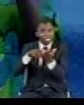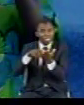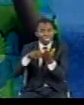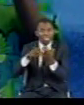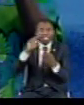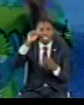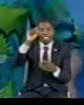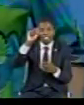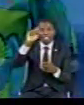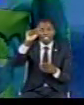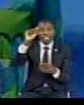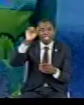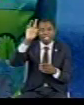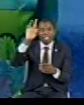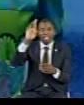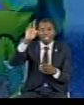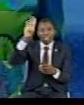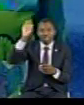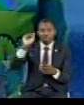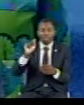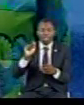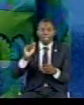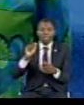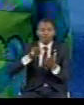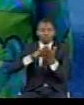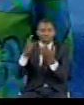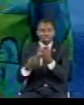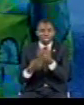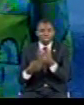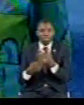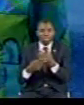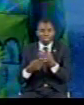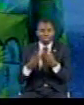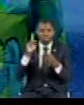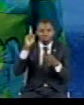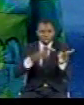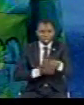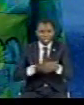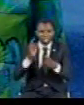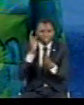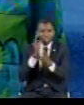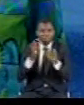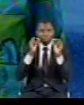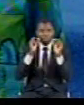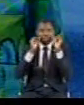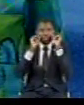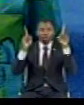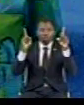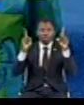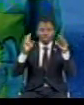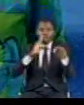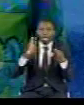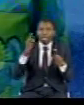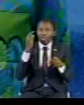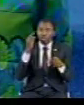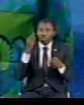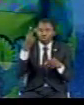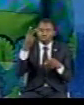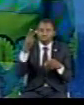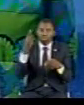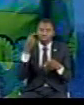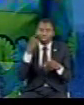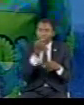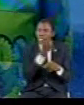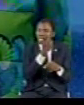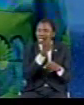before the Taraba Crusade, all of a sudden she woke up one day, her two eyes was completely